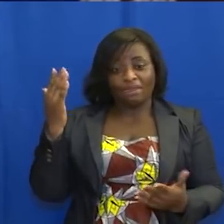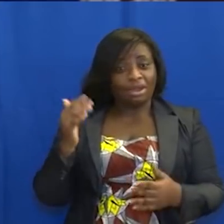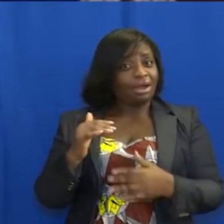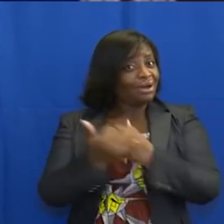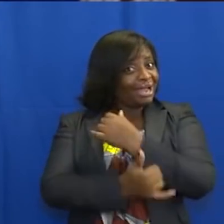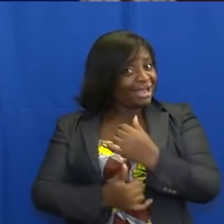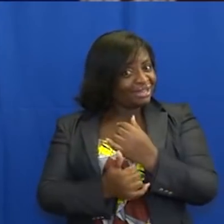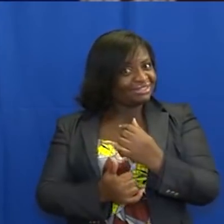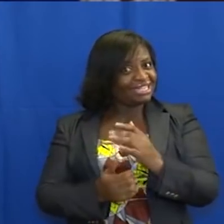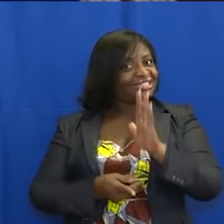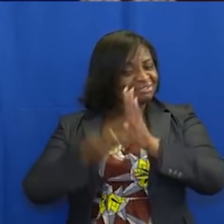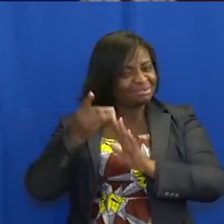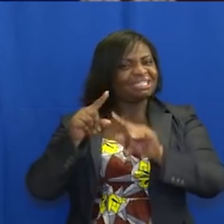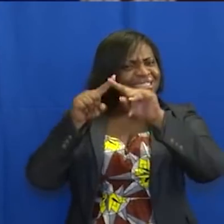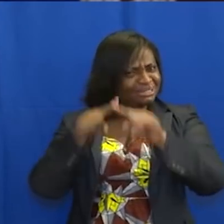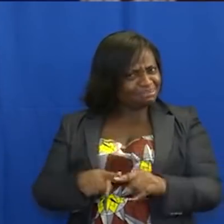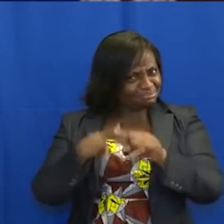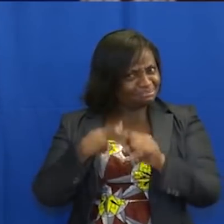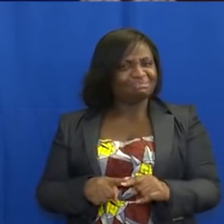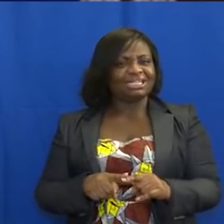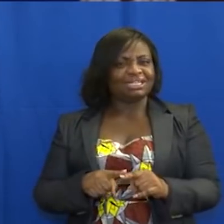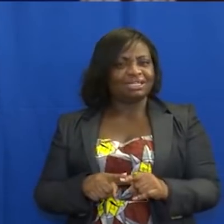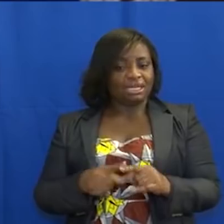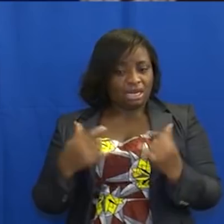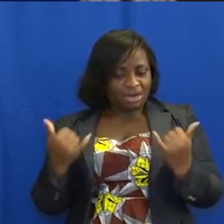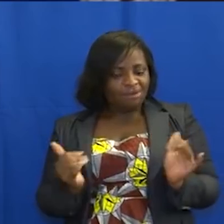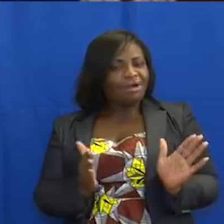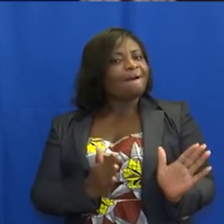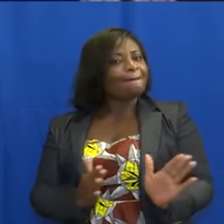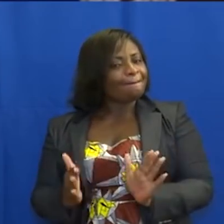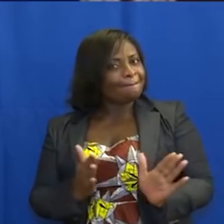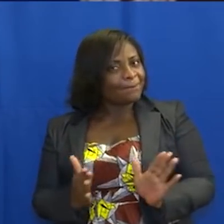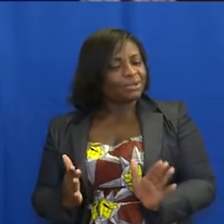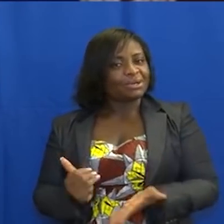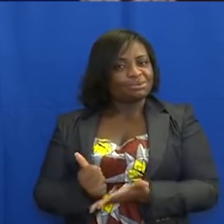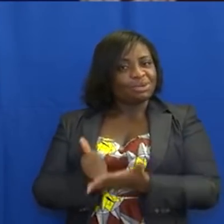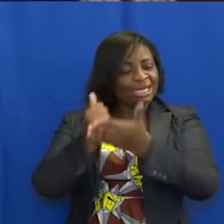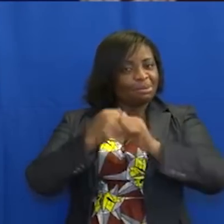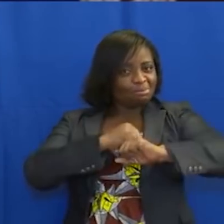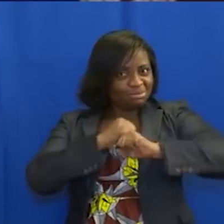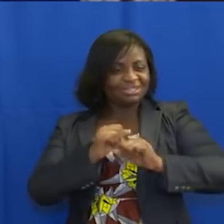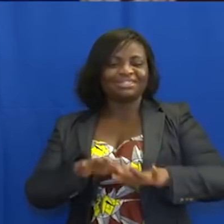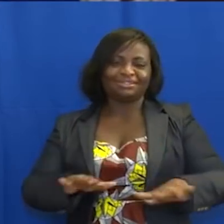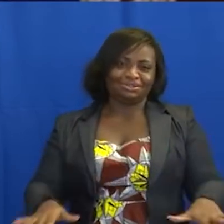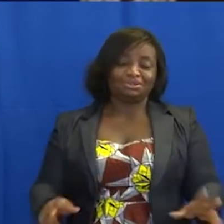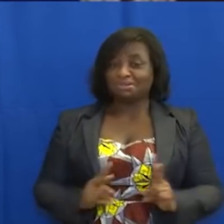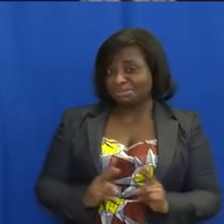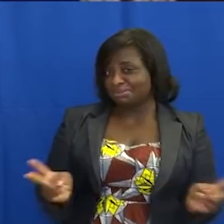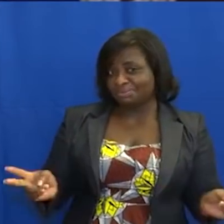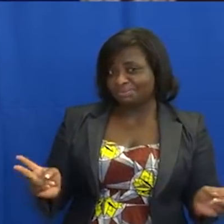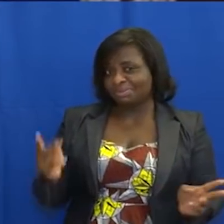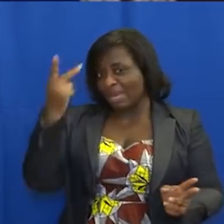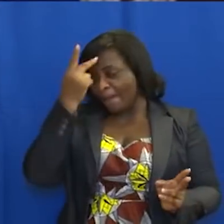no yɛ a dumɔni kasɛm wɔ no. Wɔtɛ gbɛgyia no, mi baa bo gbɛkɛ biae. No